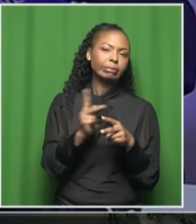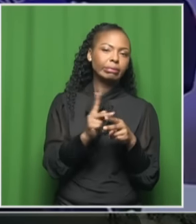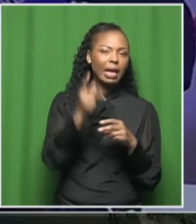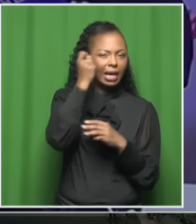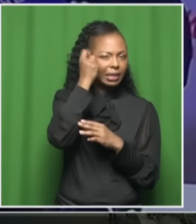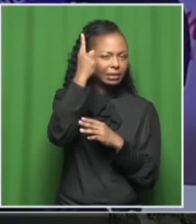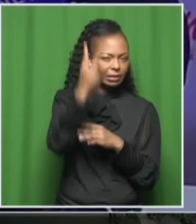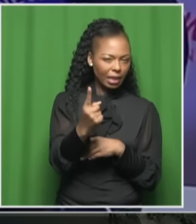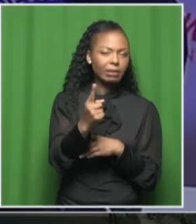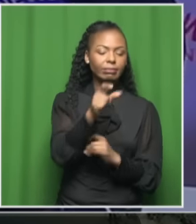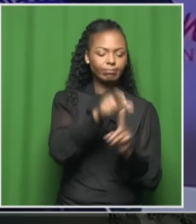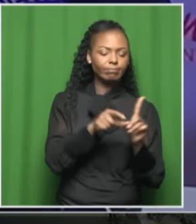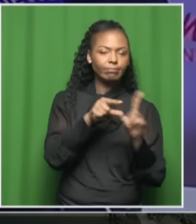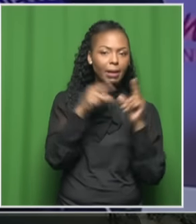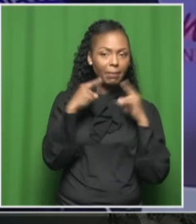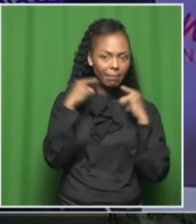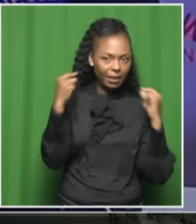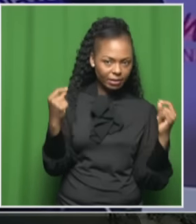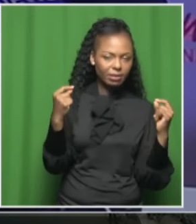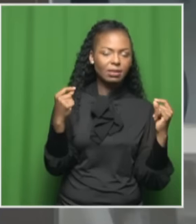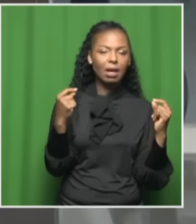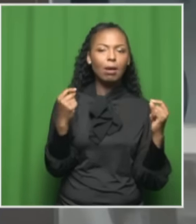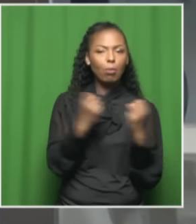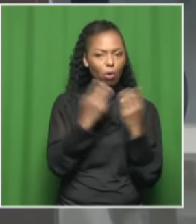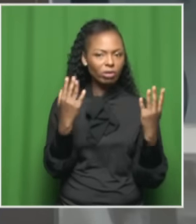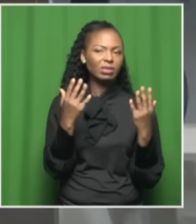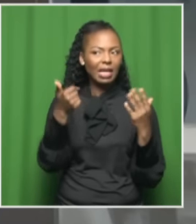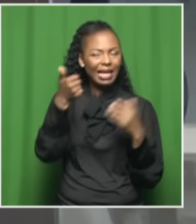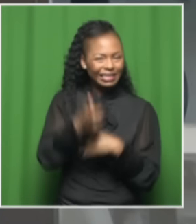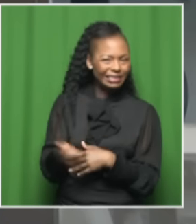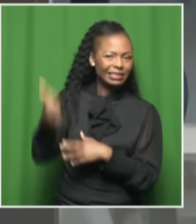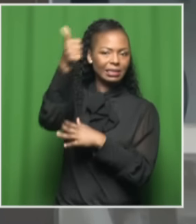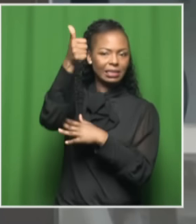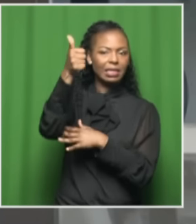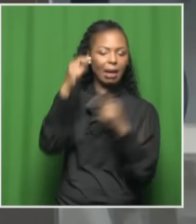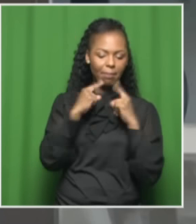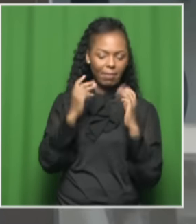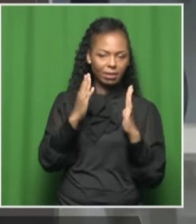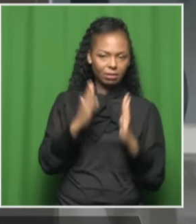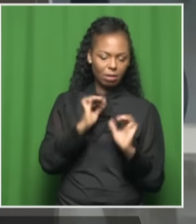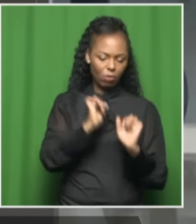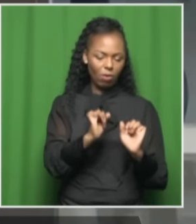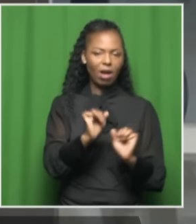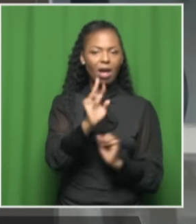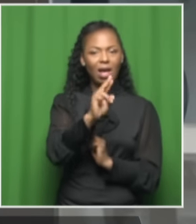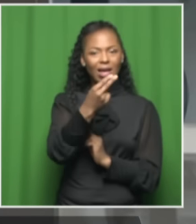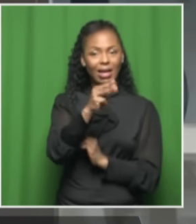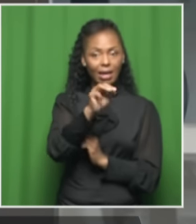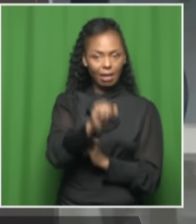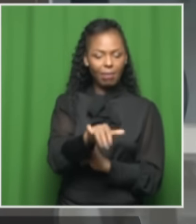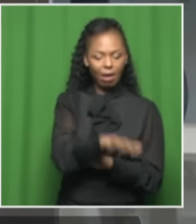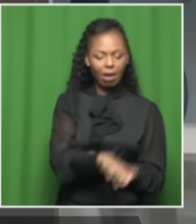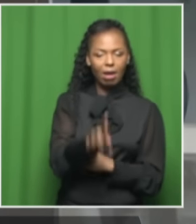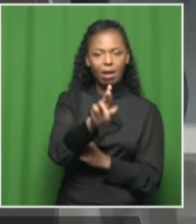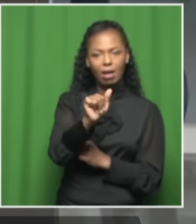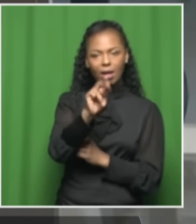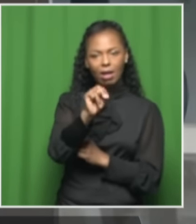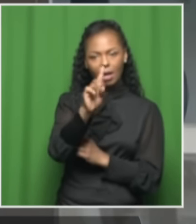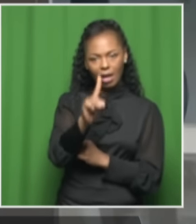some point a local pastor, who was a senior pastor of Rhema Bible Church in Randburg, and has other churches